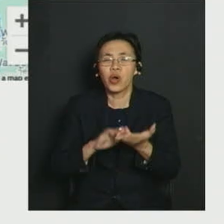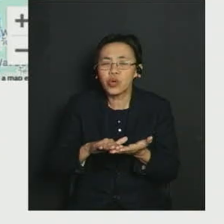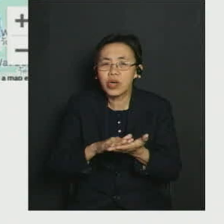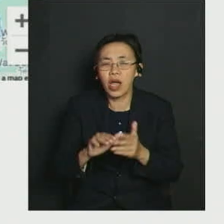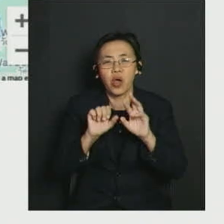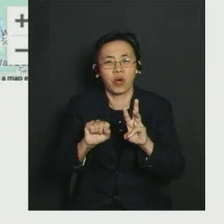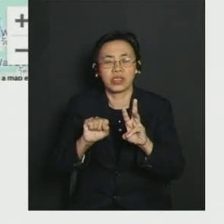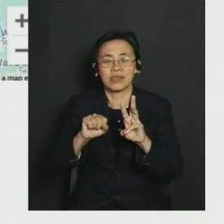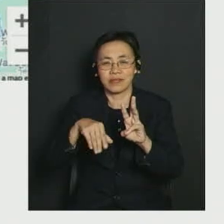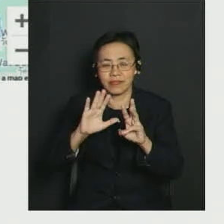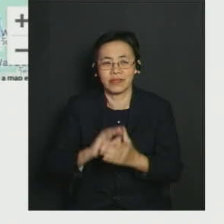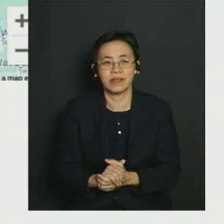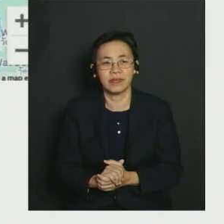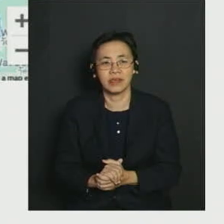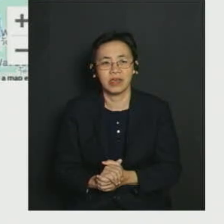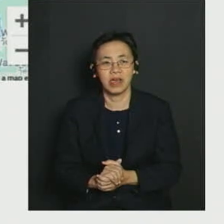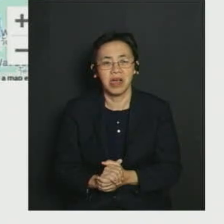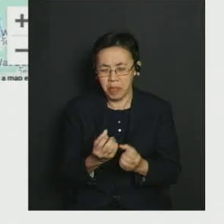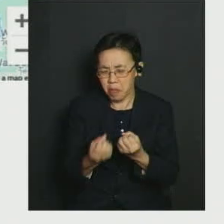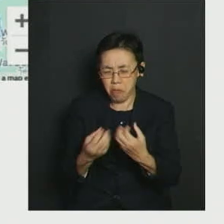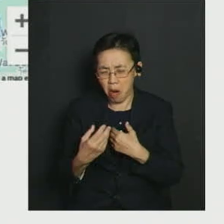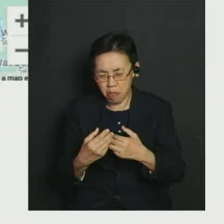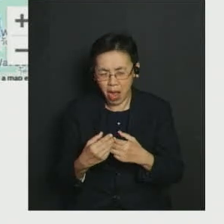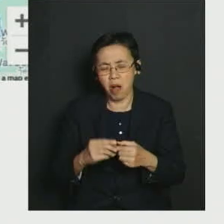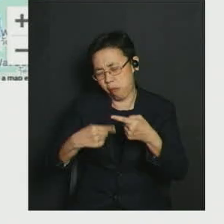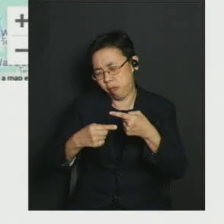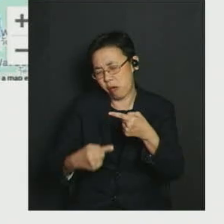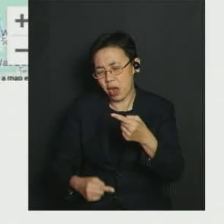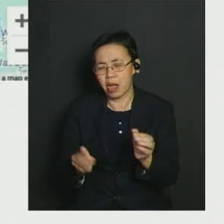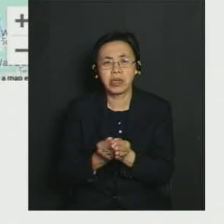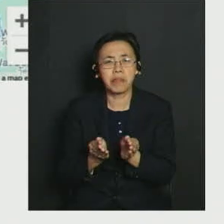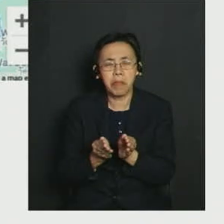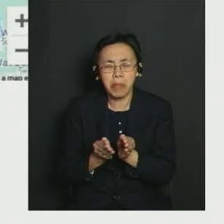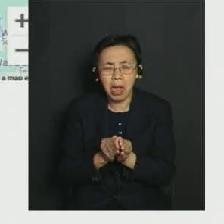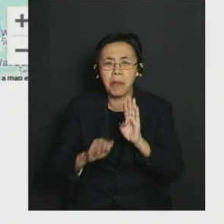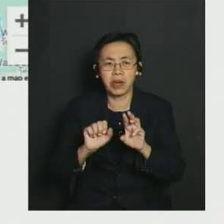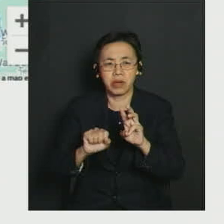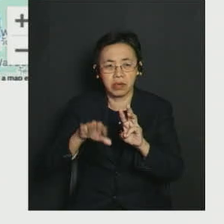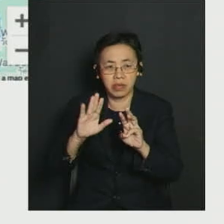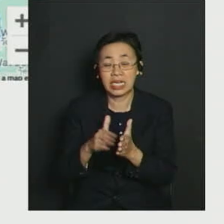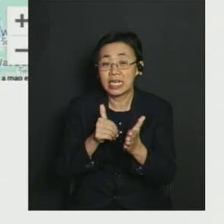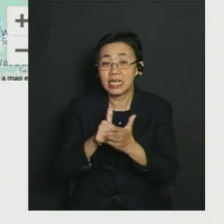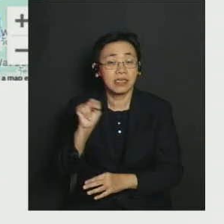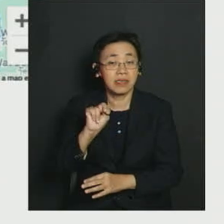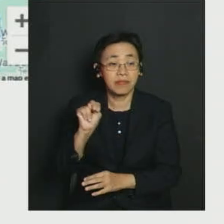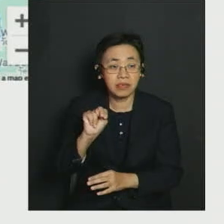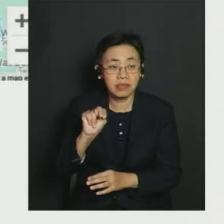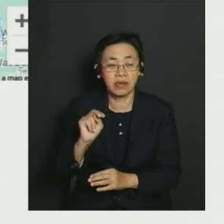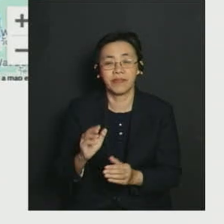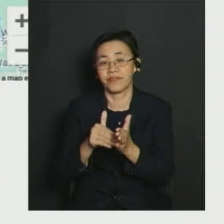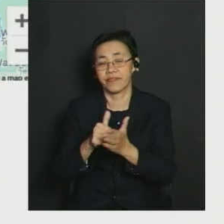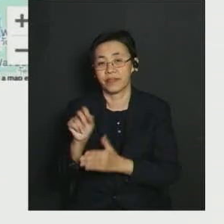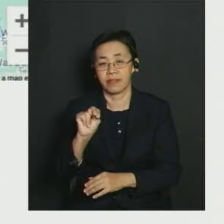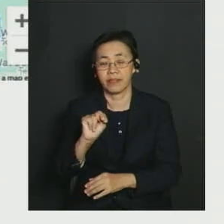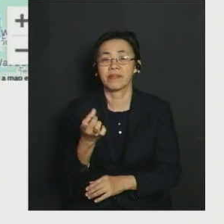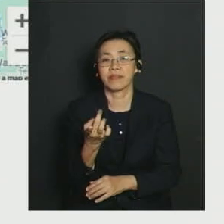around 500,000. And you can see the blue one, which is the tragedy of the common that I said. So the blue one is like